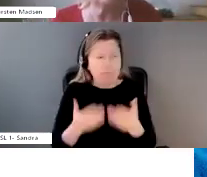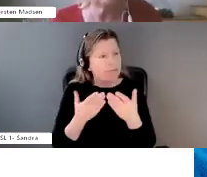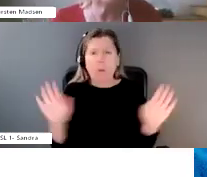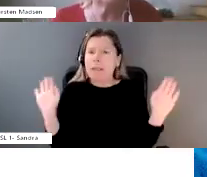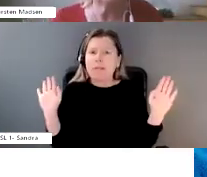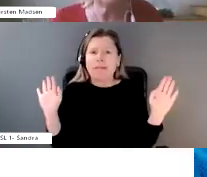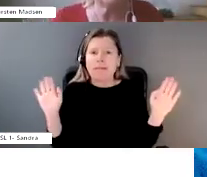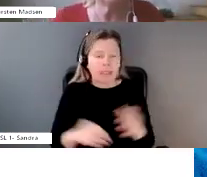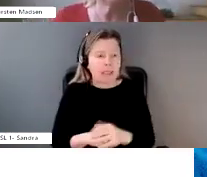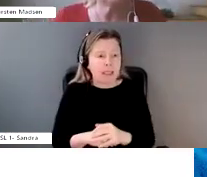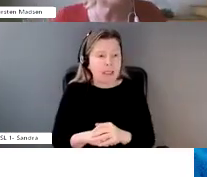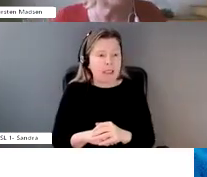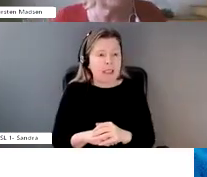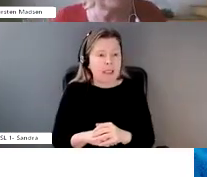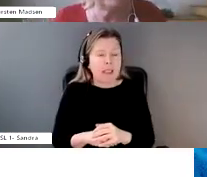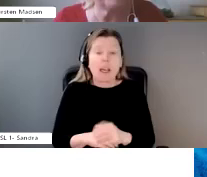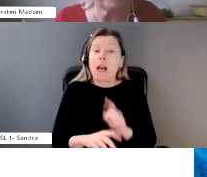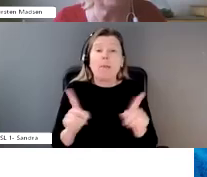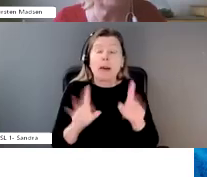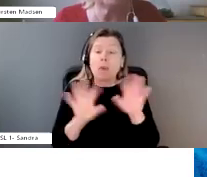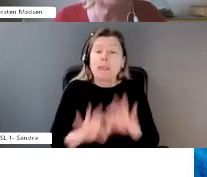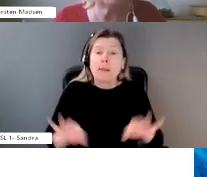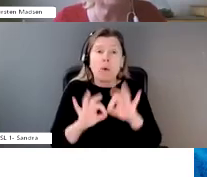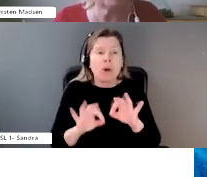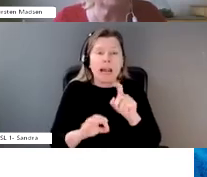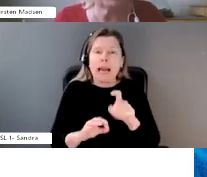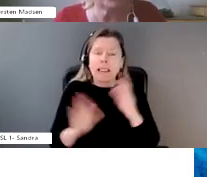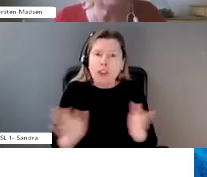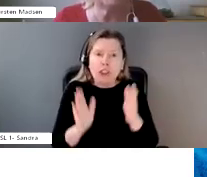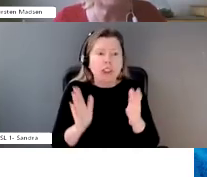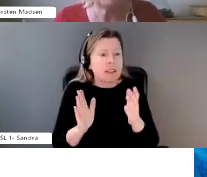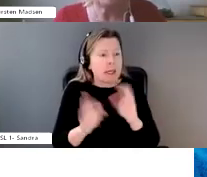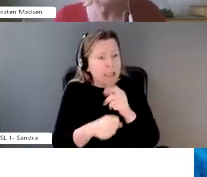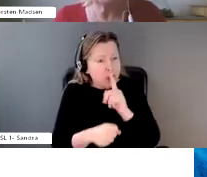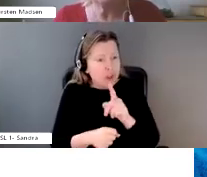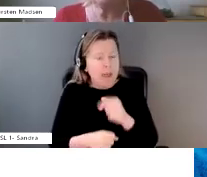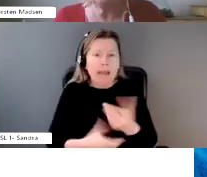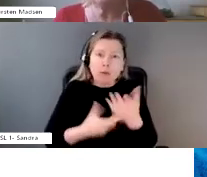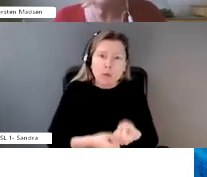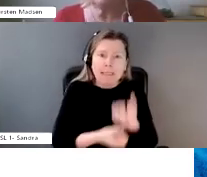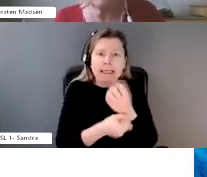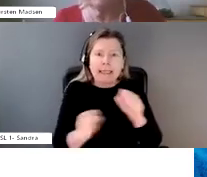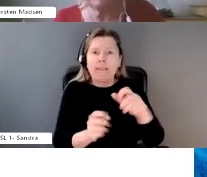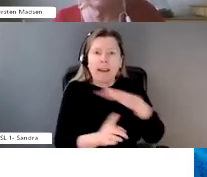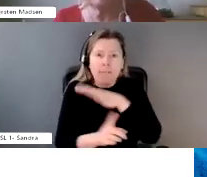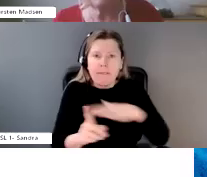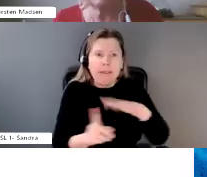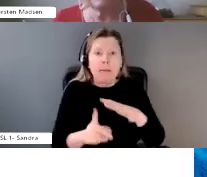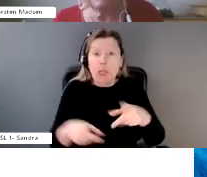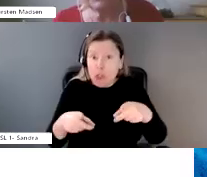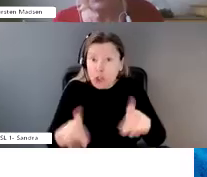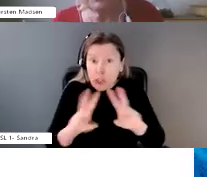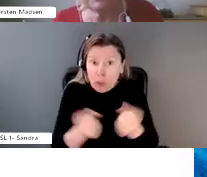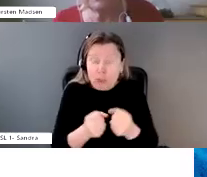what worked was create a trust and safe environment. So during workshops, so that people felt comfortable